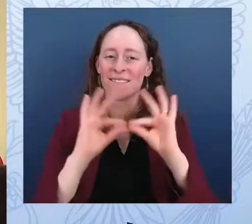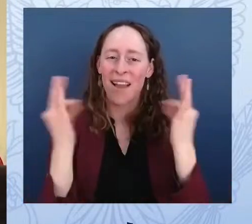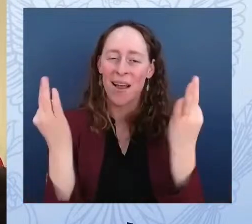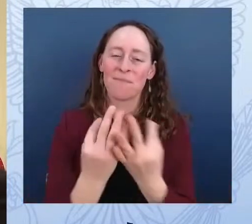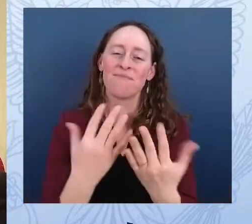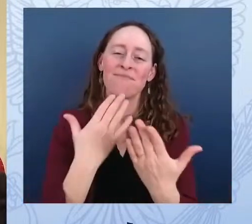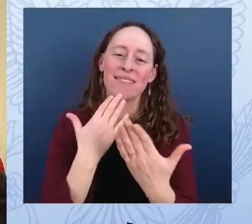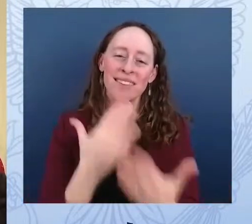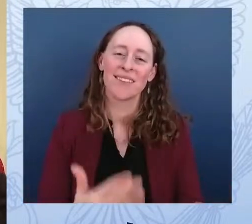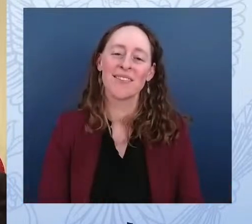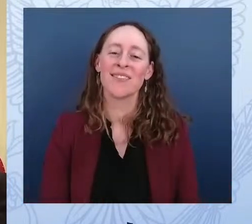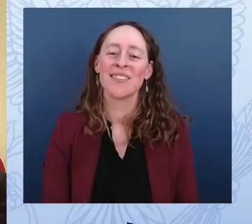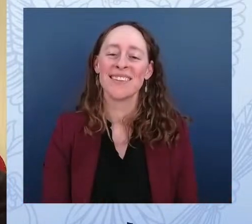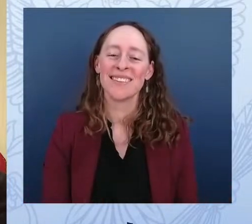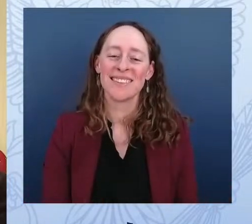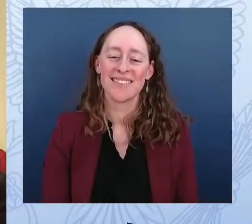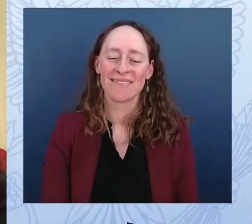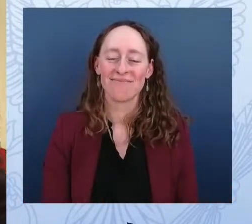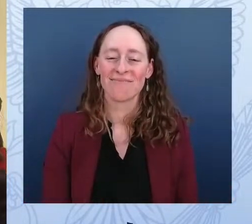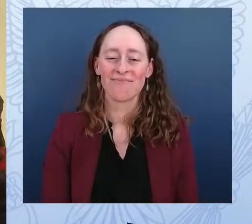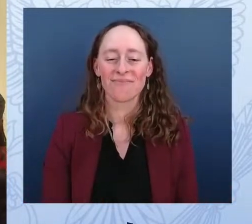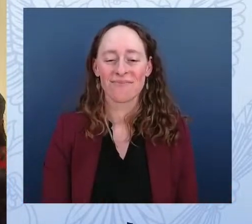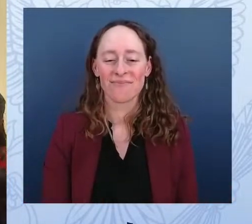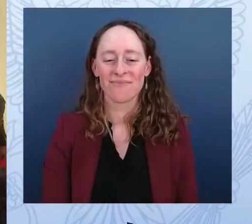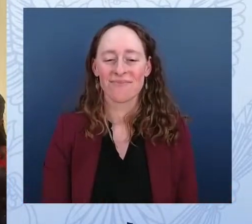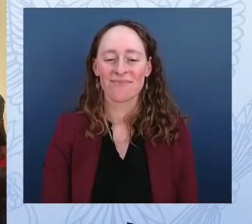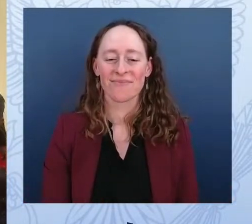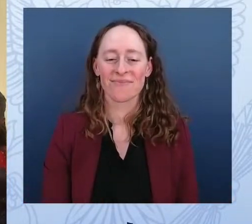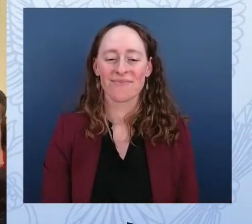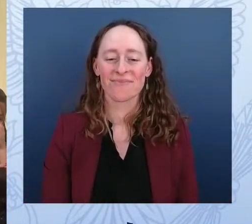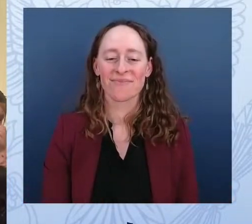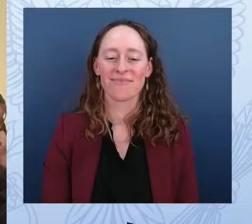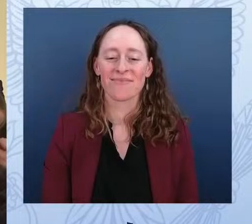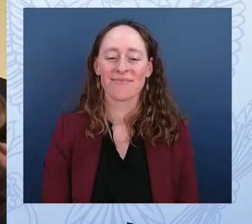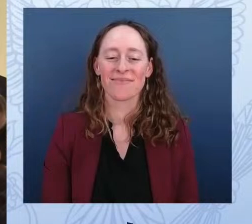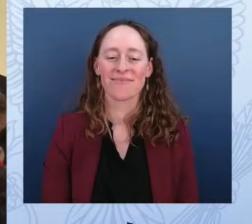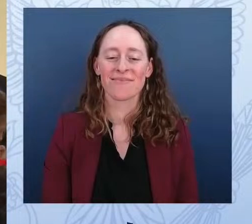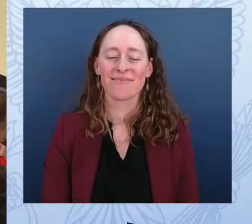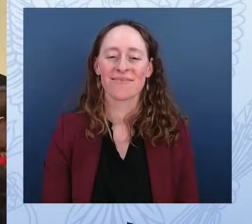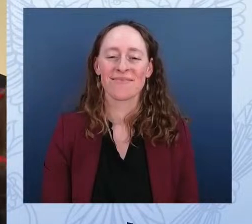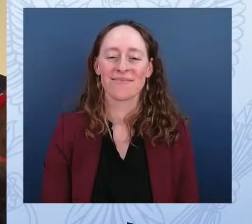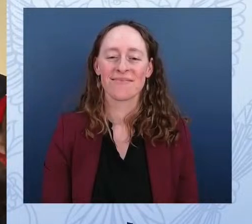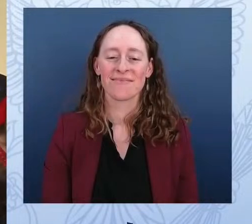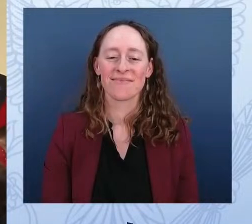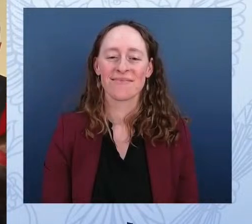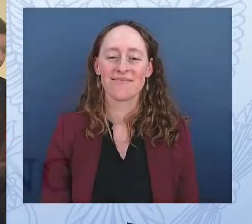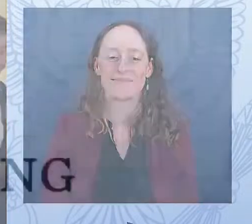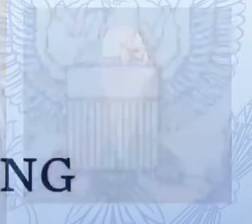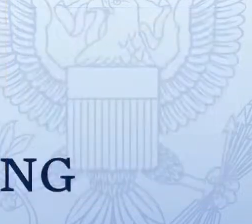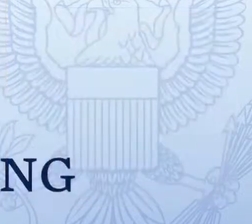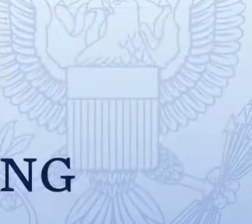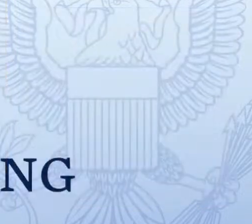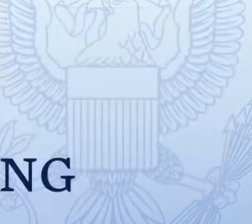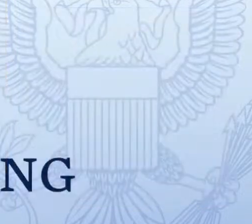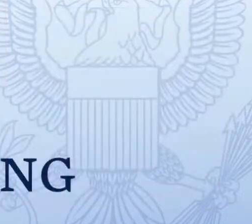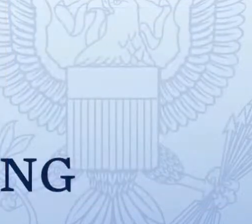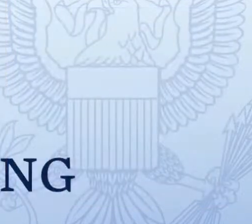Thank you. All right, well, enjoy the house, okay? Don't forget to see the gingerbread house.